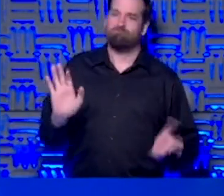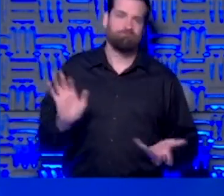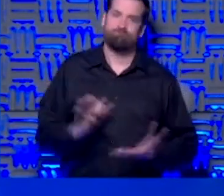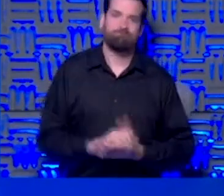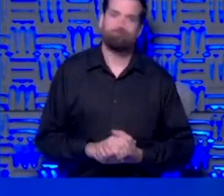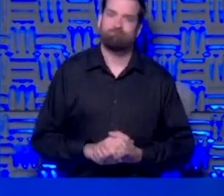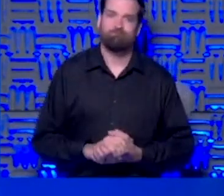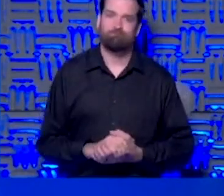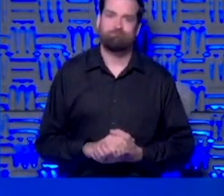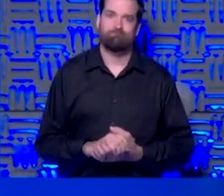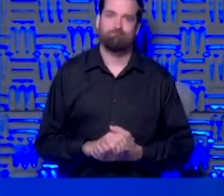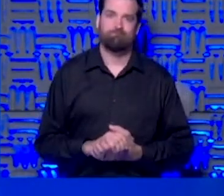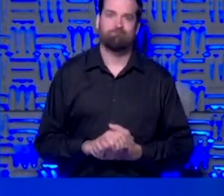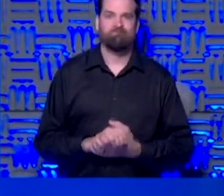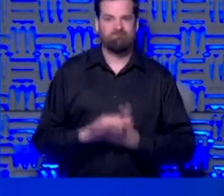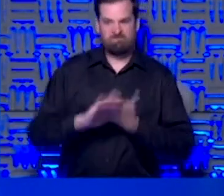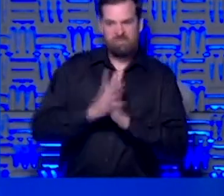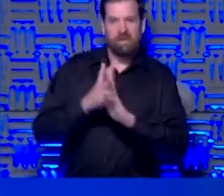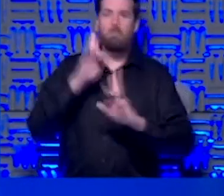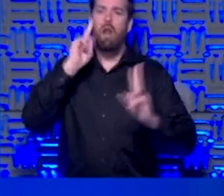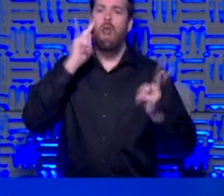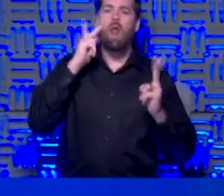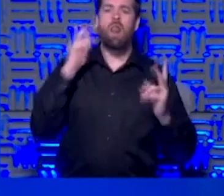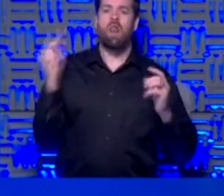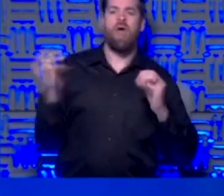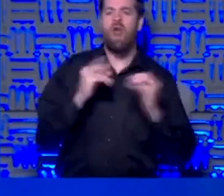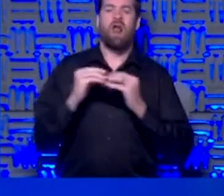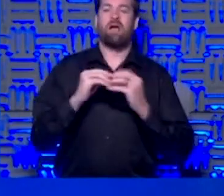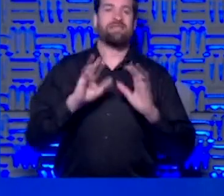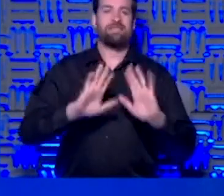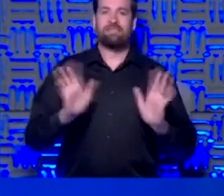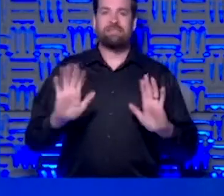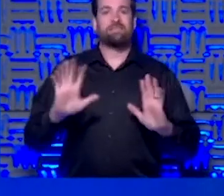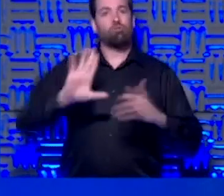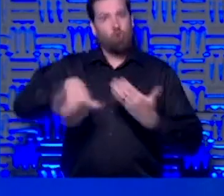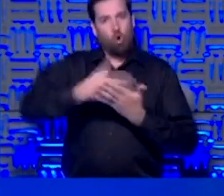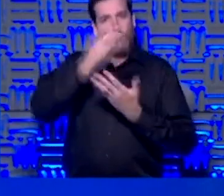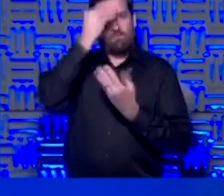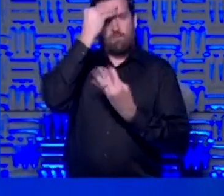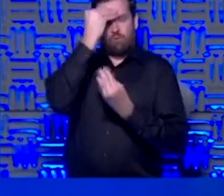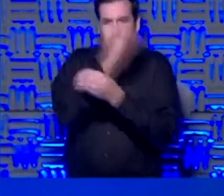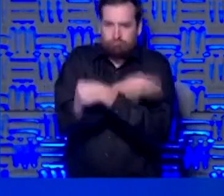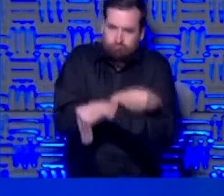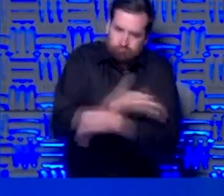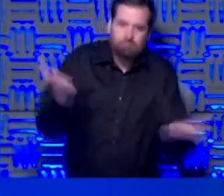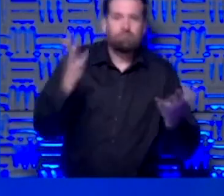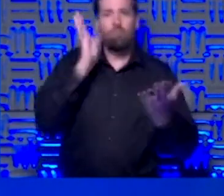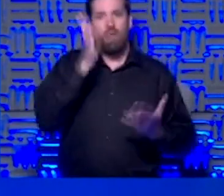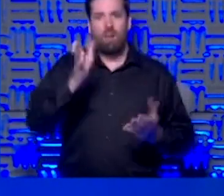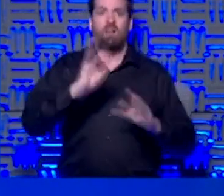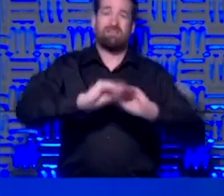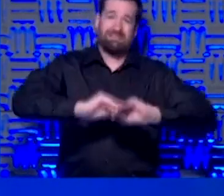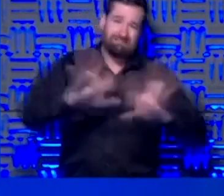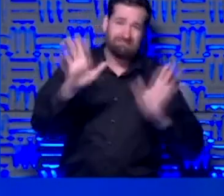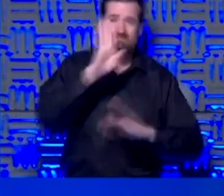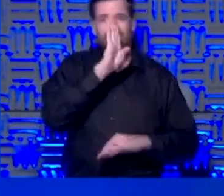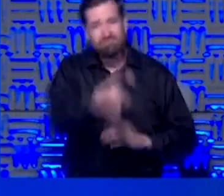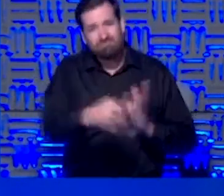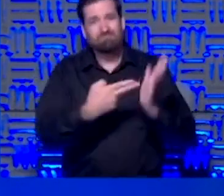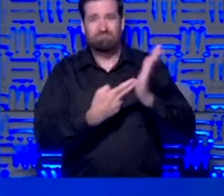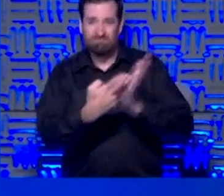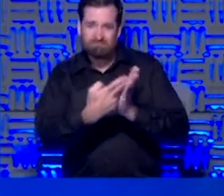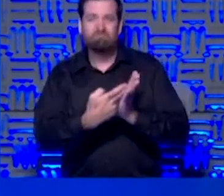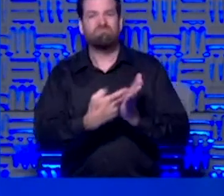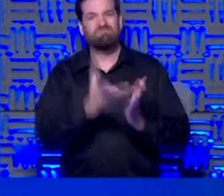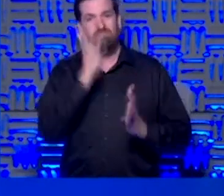we shouldn't be trying to politicize it. We'll put all the data we have out there, and on this program, I guarantee we will be open and honest about what we think